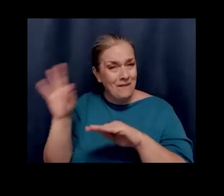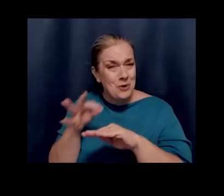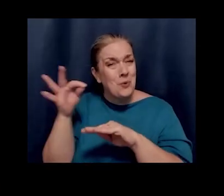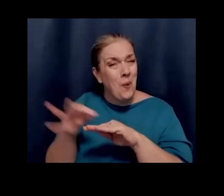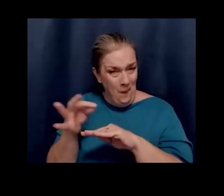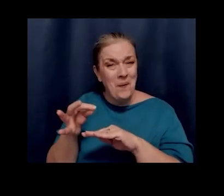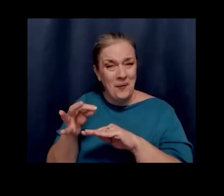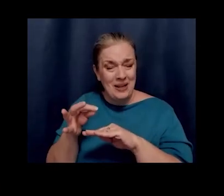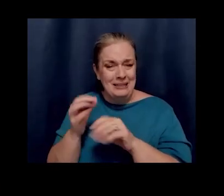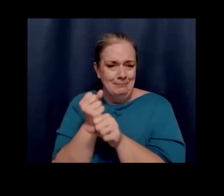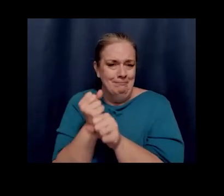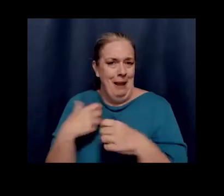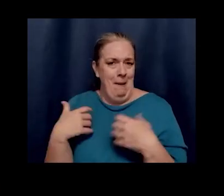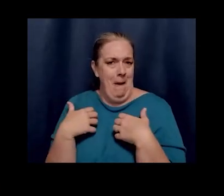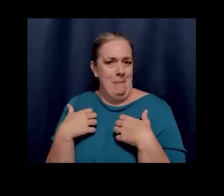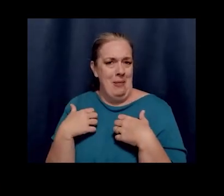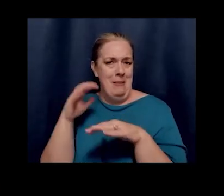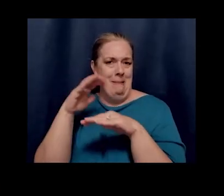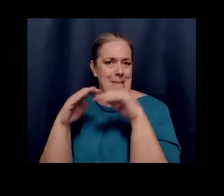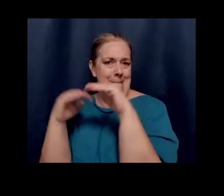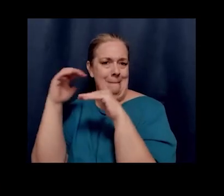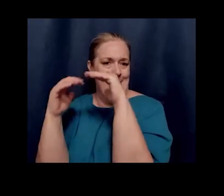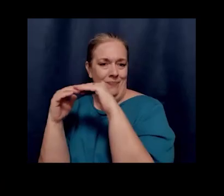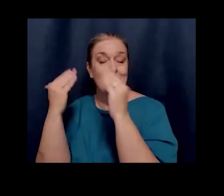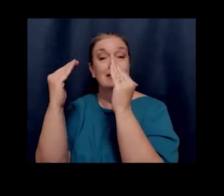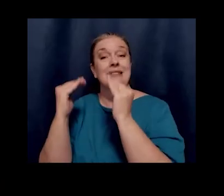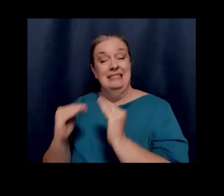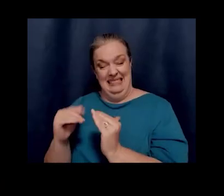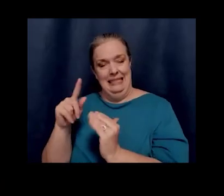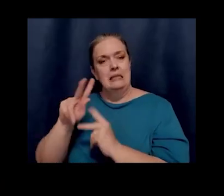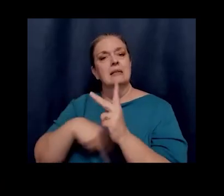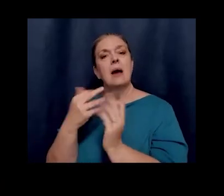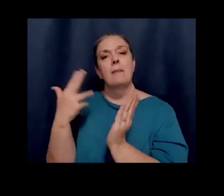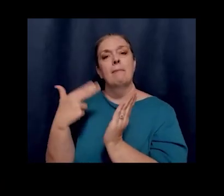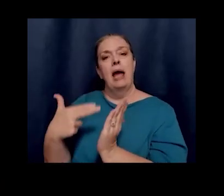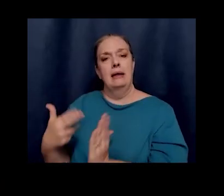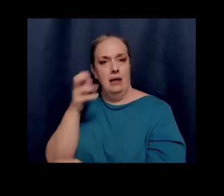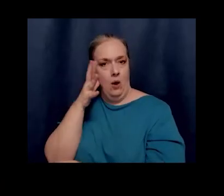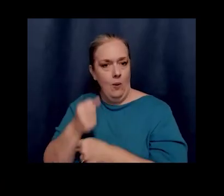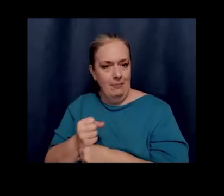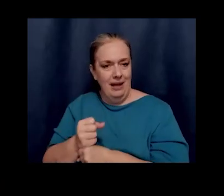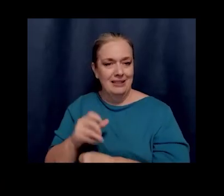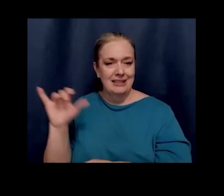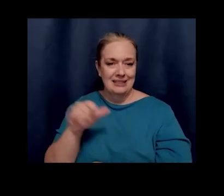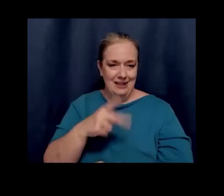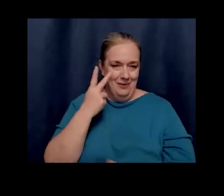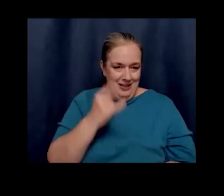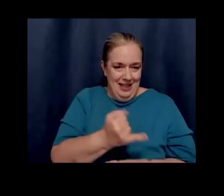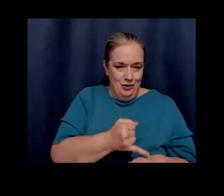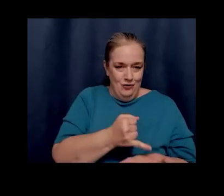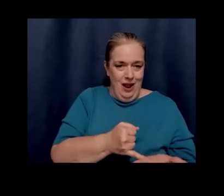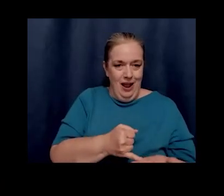also see one of the types of figures he might paint. It's the same kind of drawing that you see on the work table, but this is